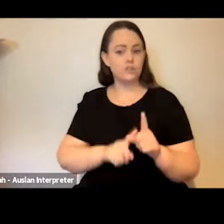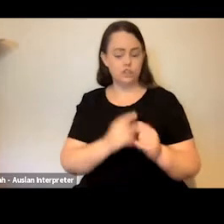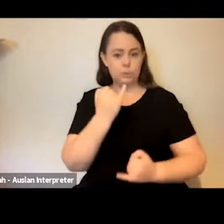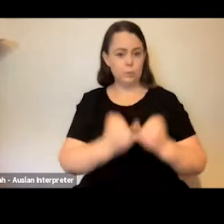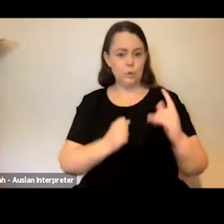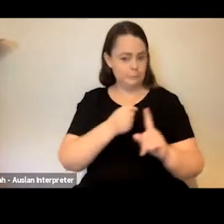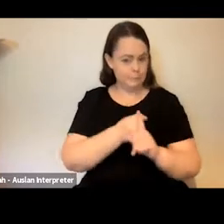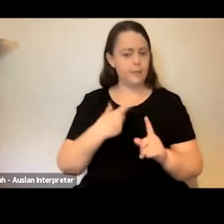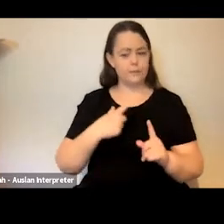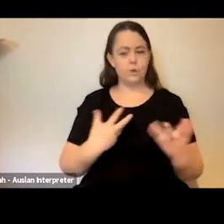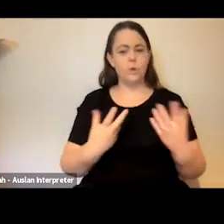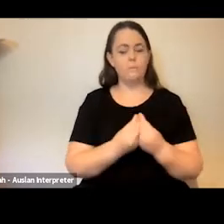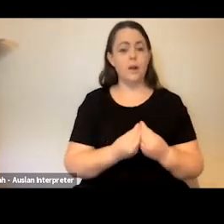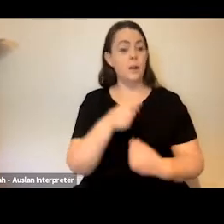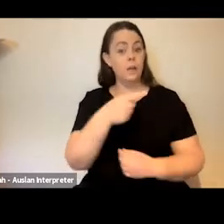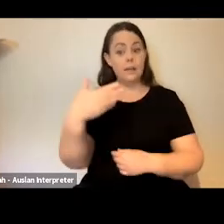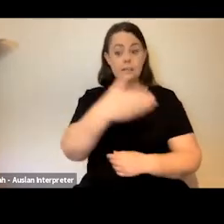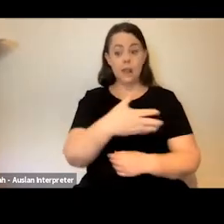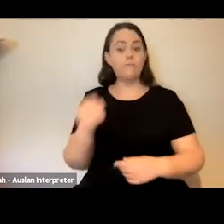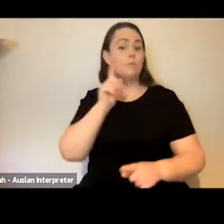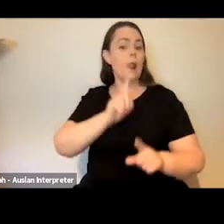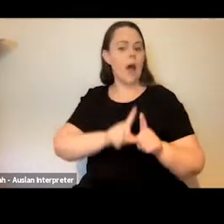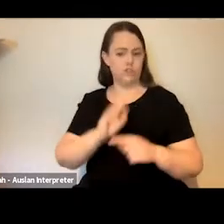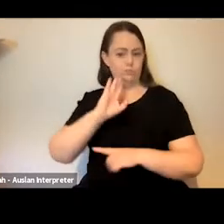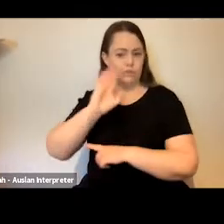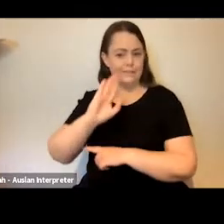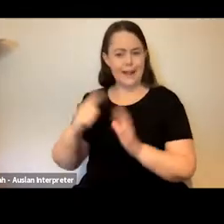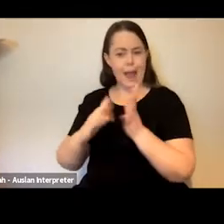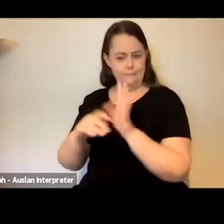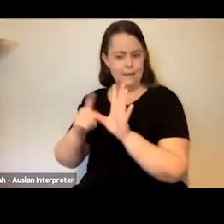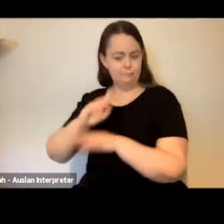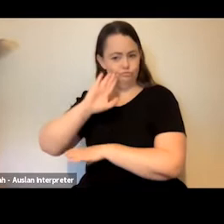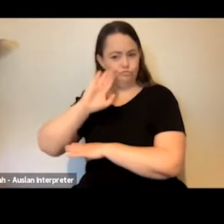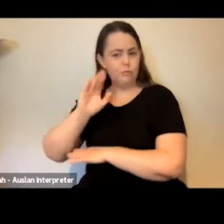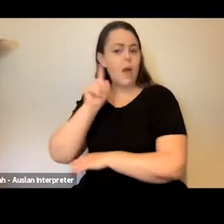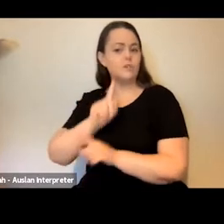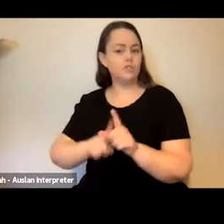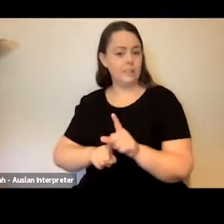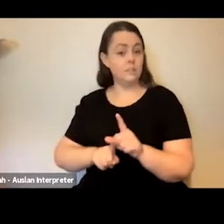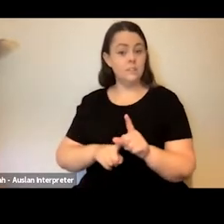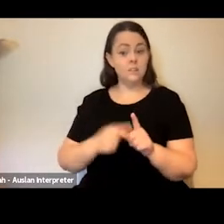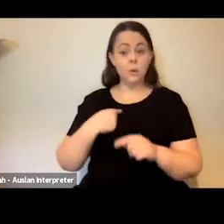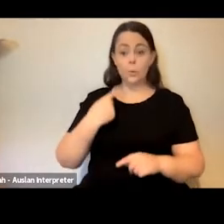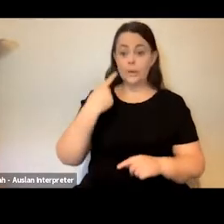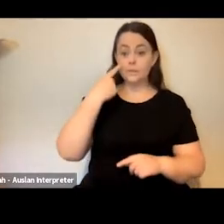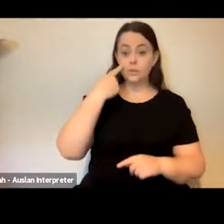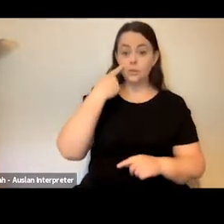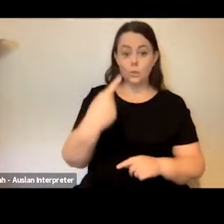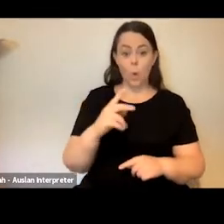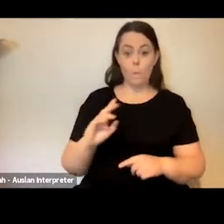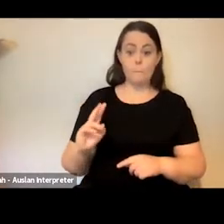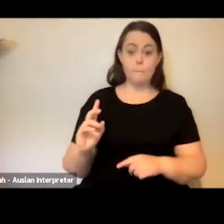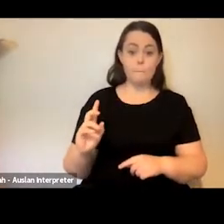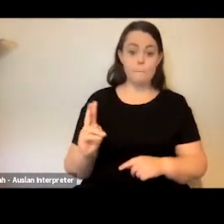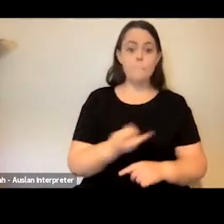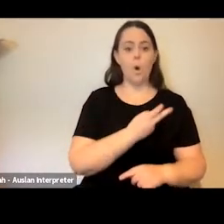year's presentation that Amy gave. And as we can see, we did see disruptions to heroin and methamphetamine, which